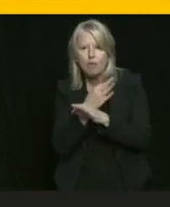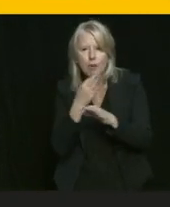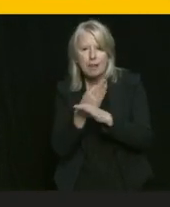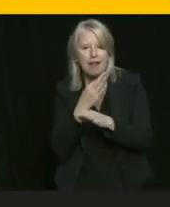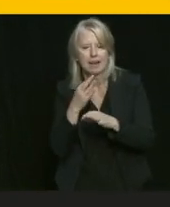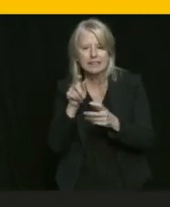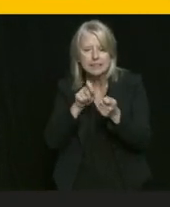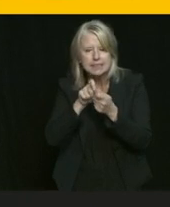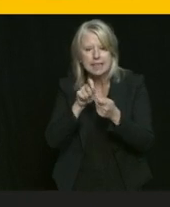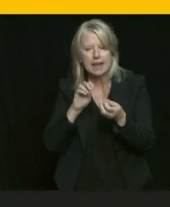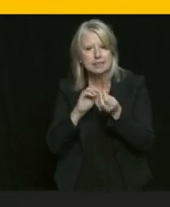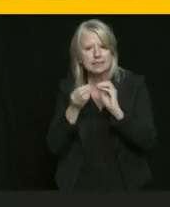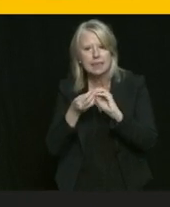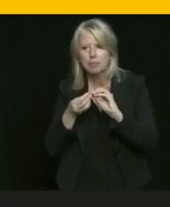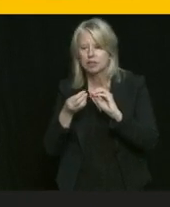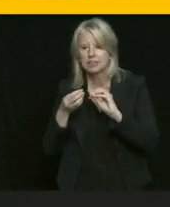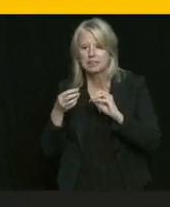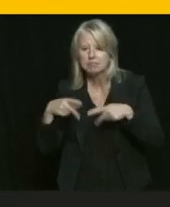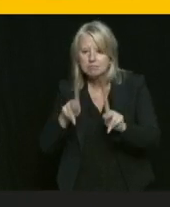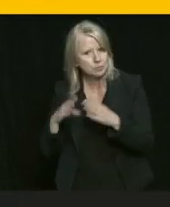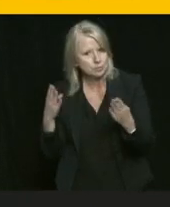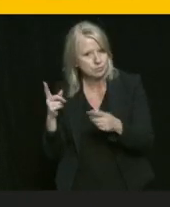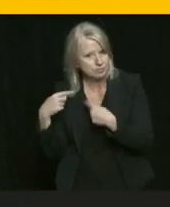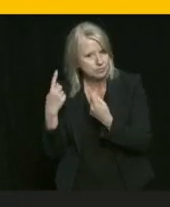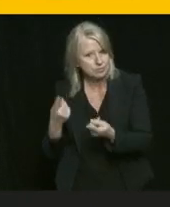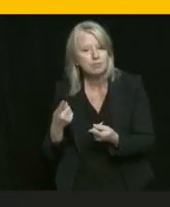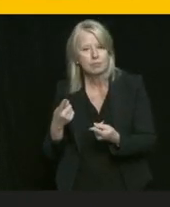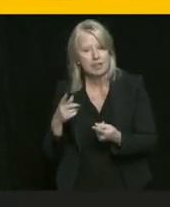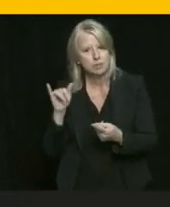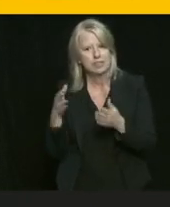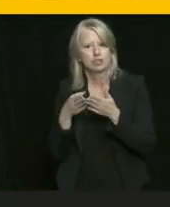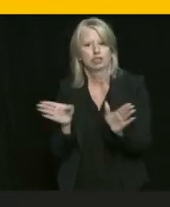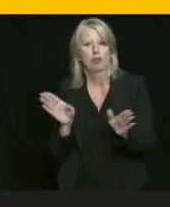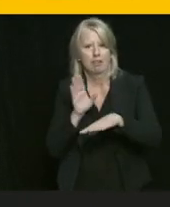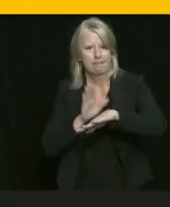numbers of contacts, but it is to Trump general advice.